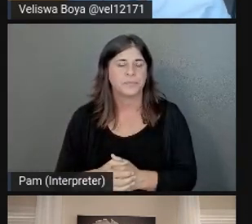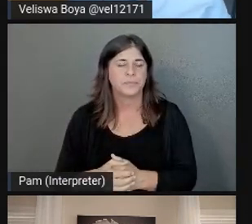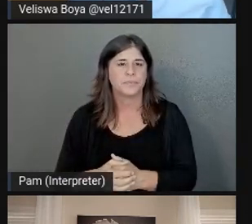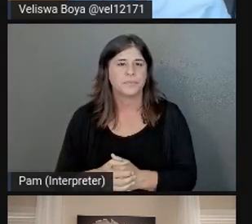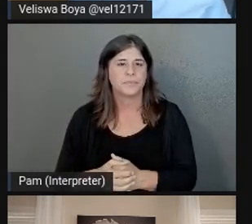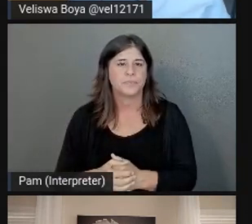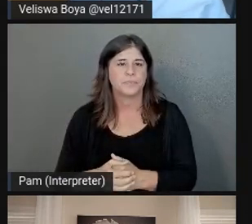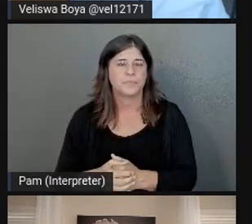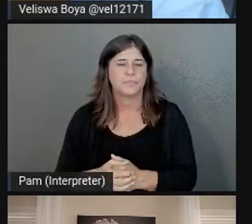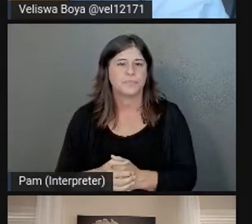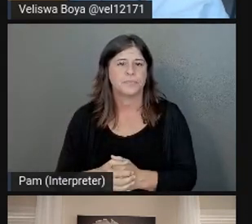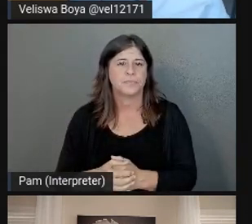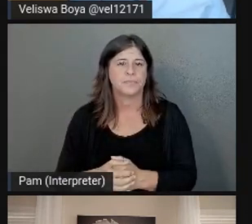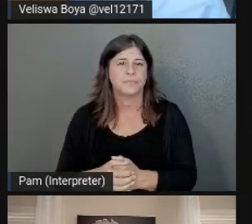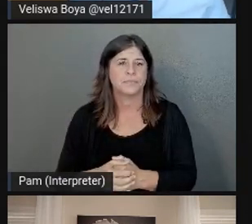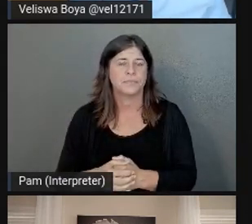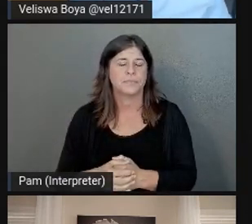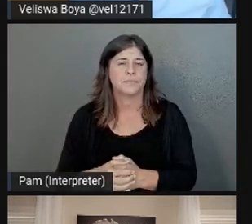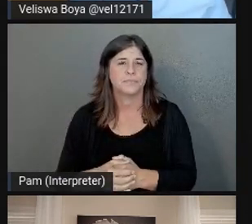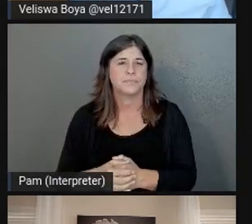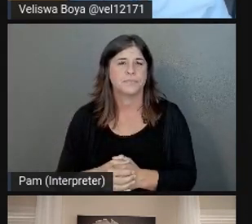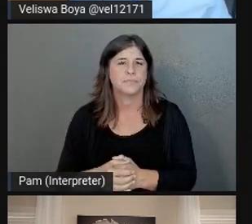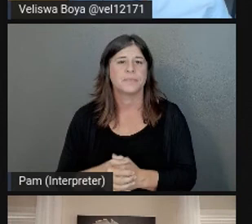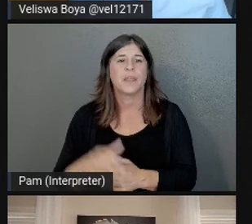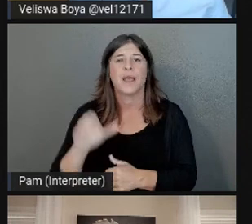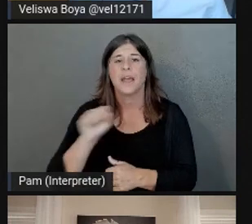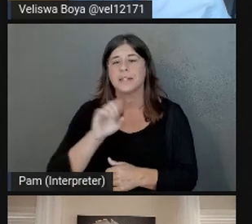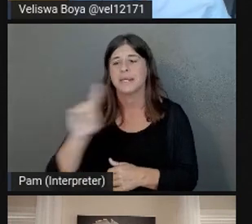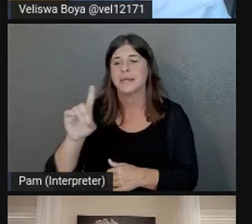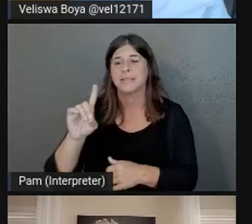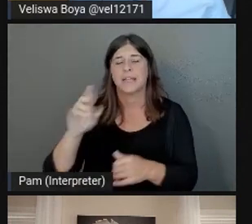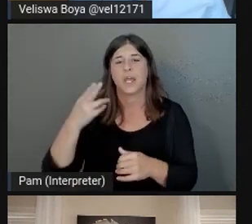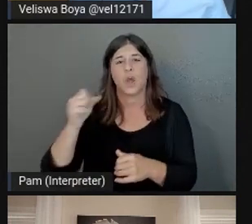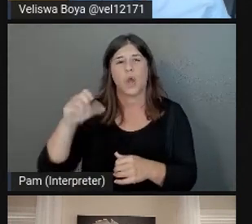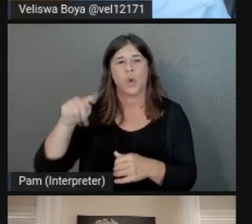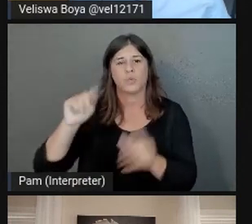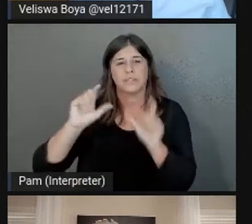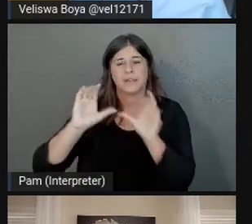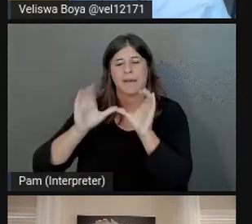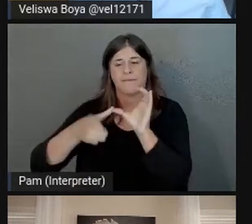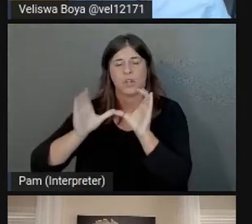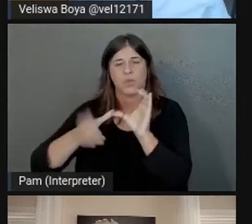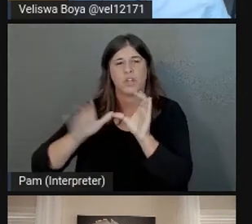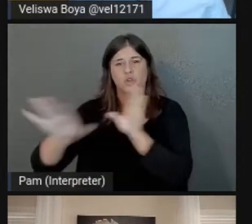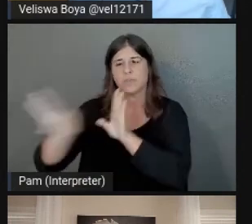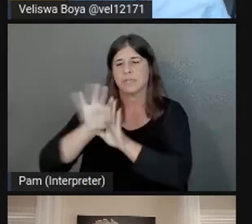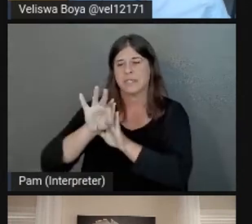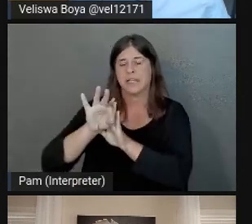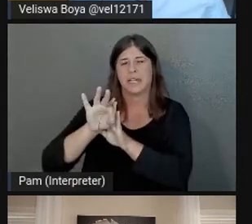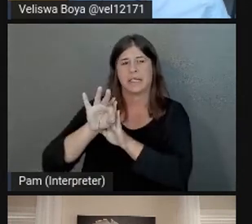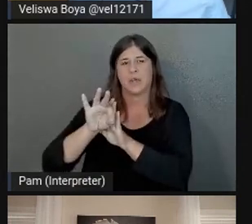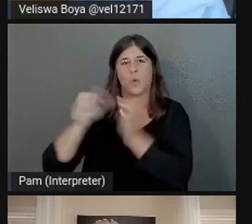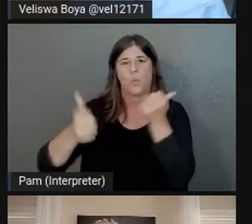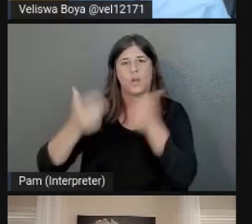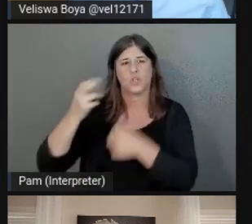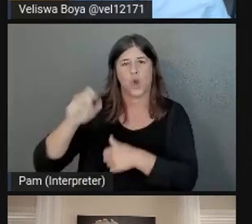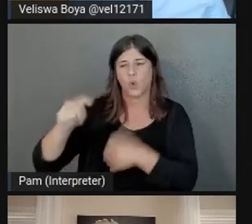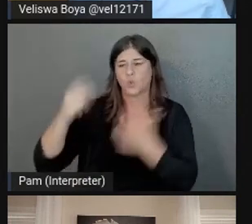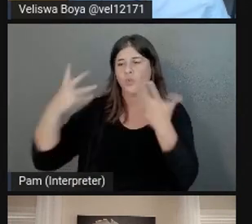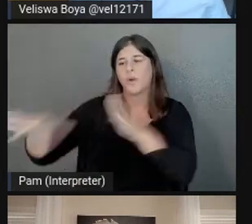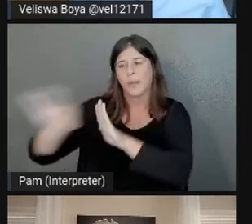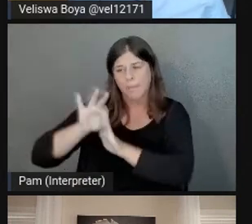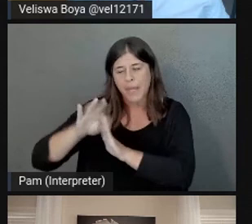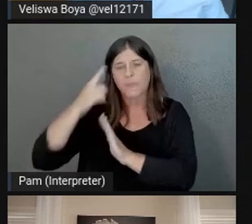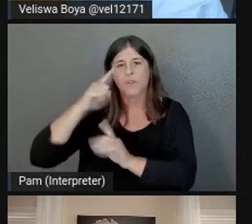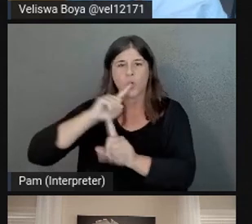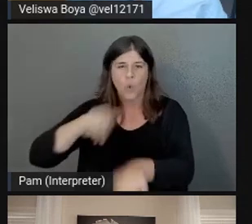All right. And then getting to the SDDC host configuration, you'll be selecting the amount of hosts that you selected during your order for deployment.